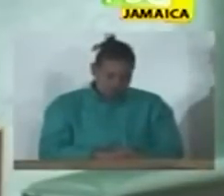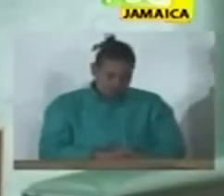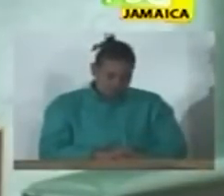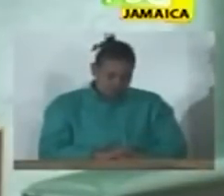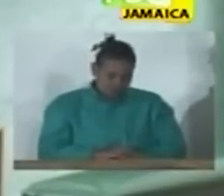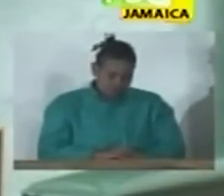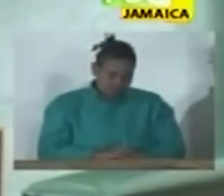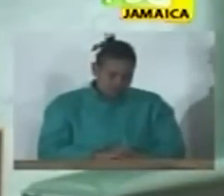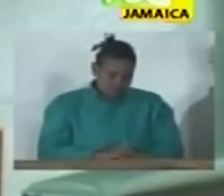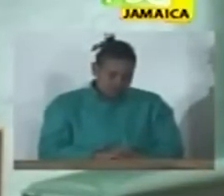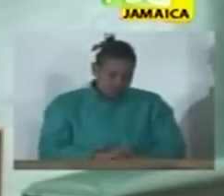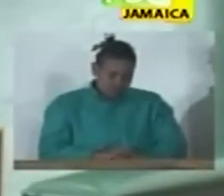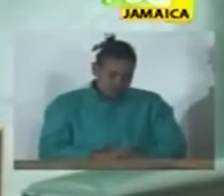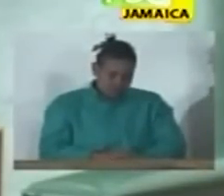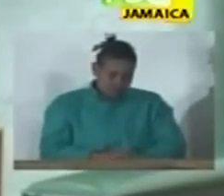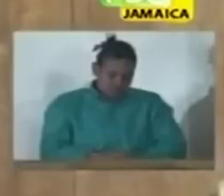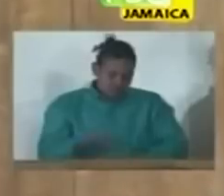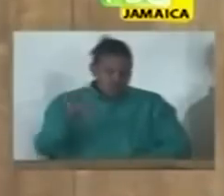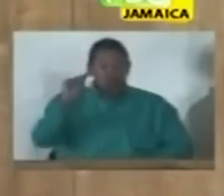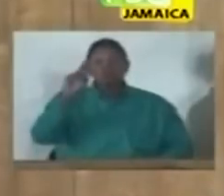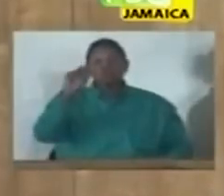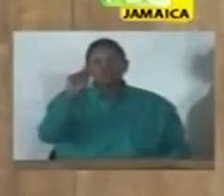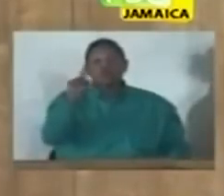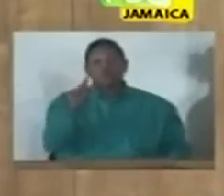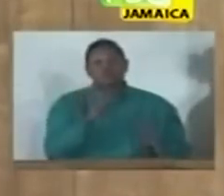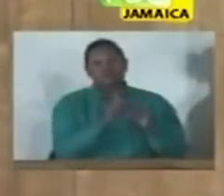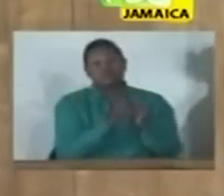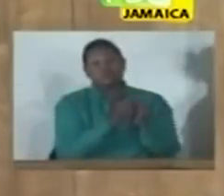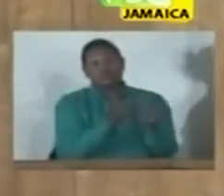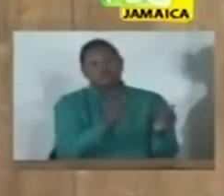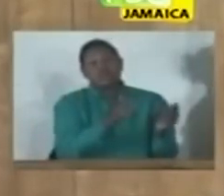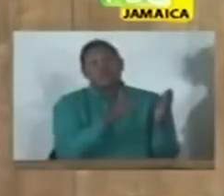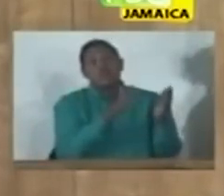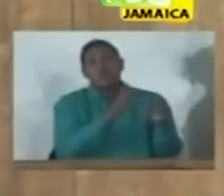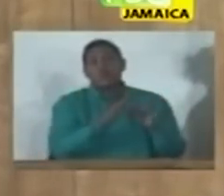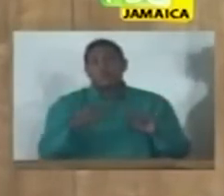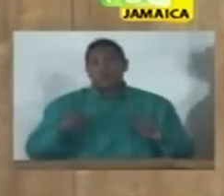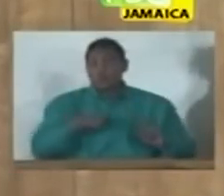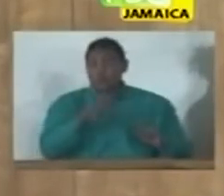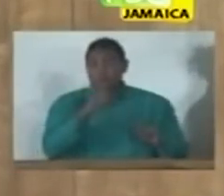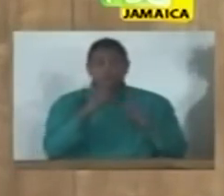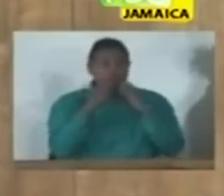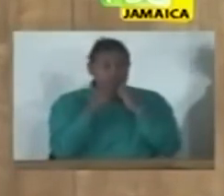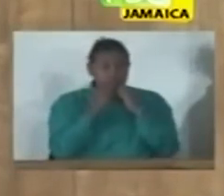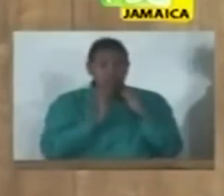A trust must be dealt with that way. But we must care about what our Constitution says.